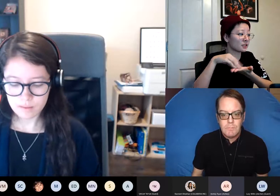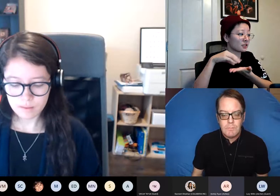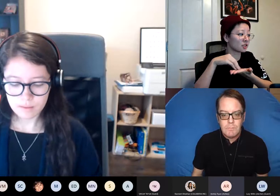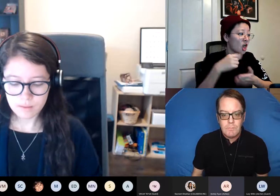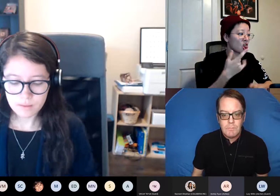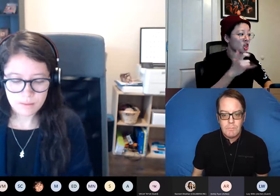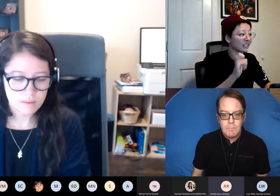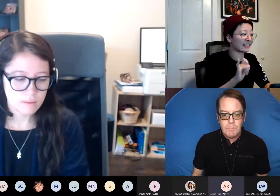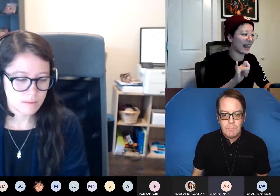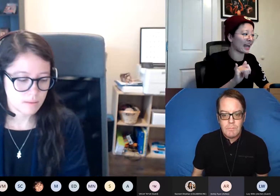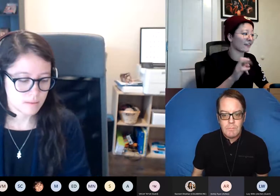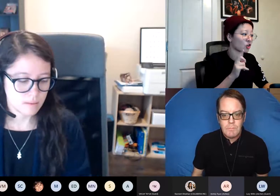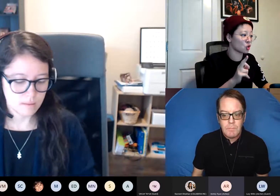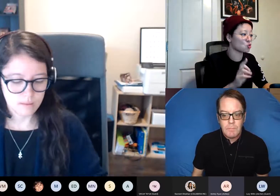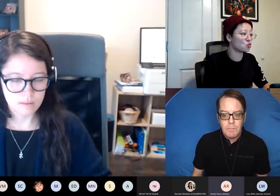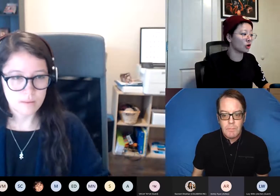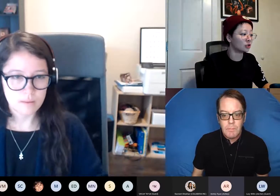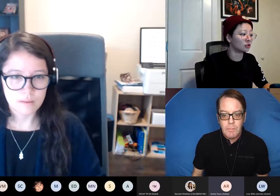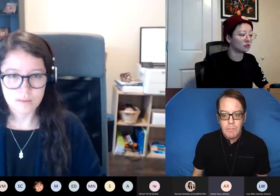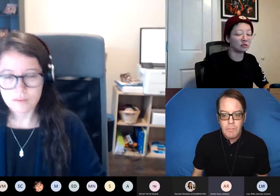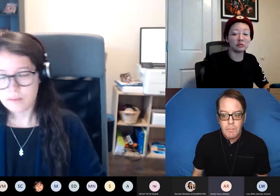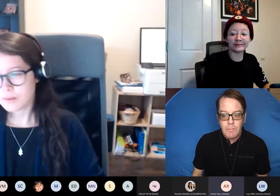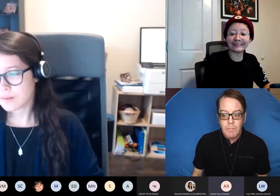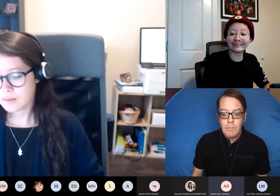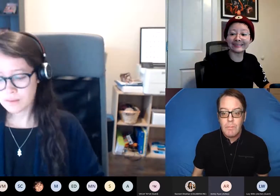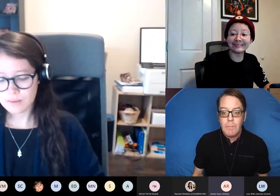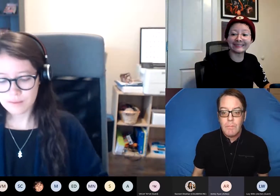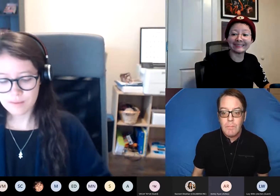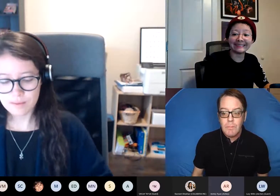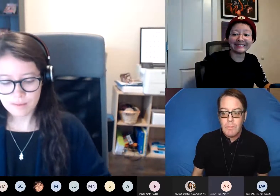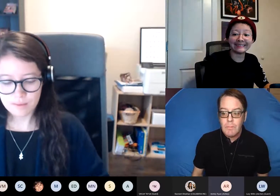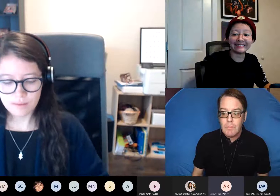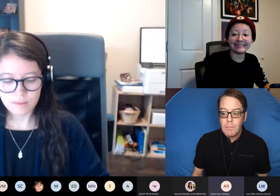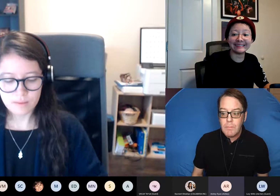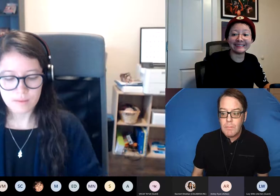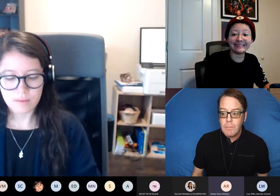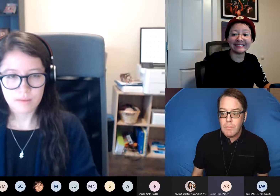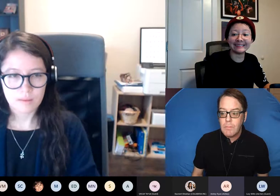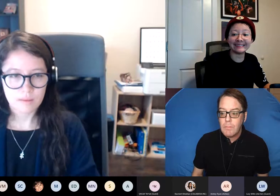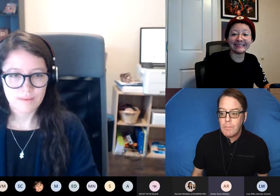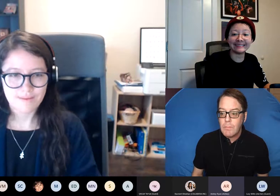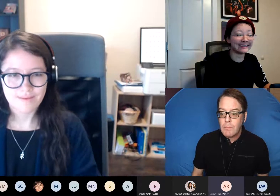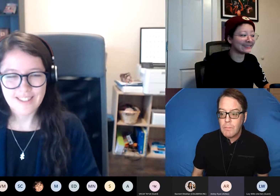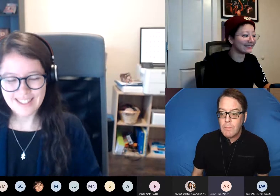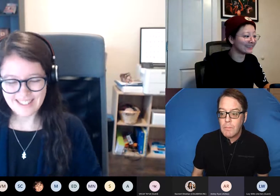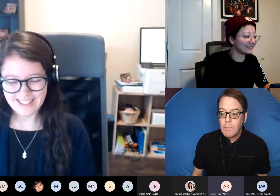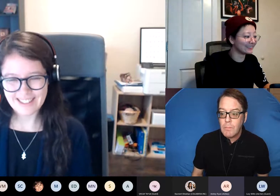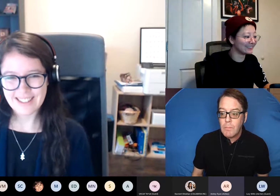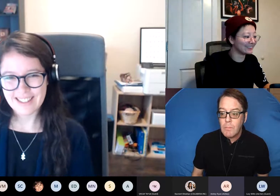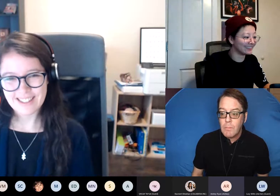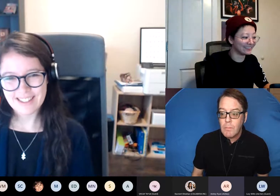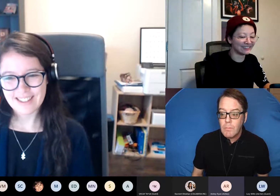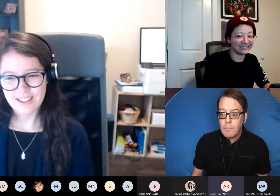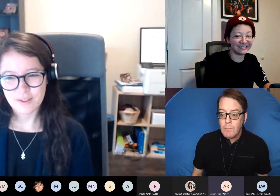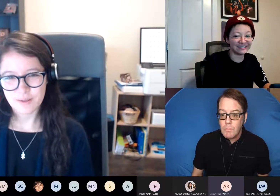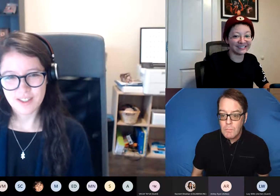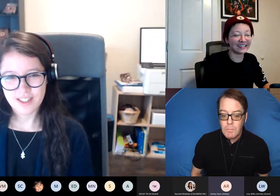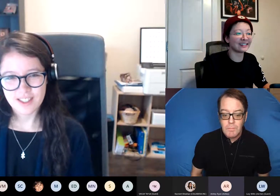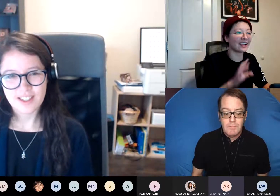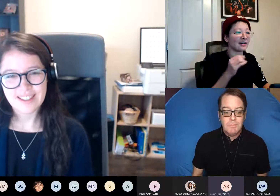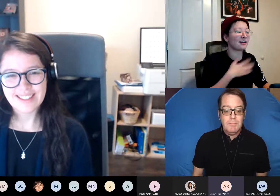So when you say vacuum, as a fun fact, to person who may have to read your lips, it actually looks like fuck you.